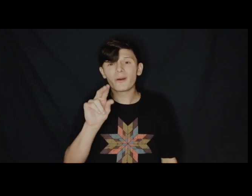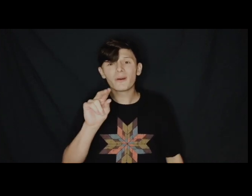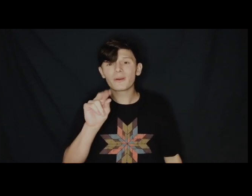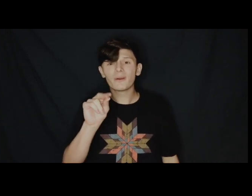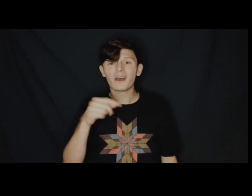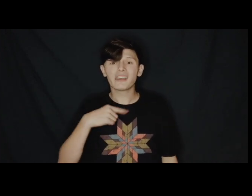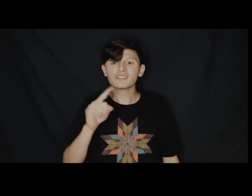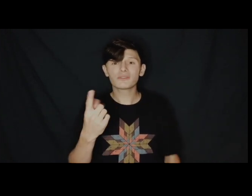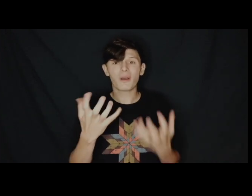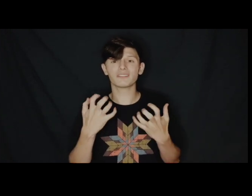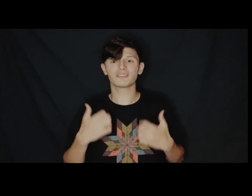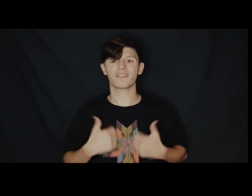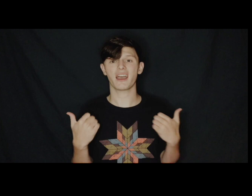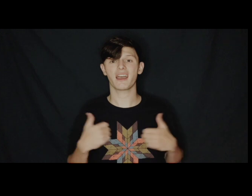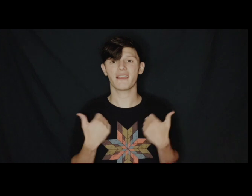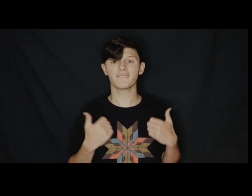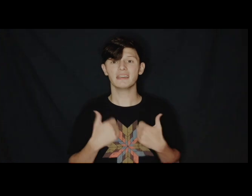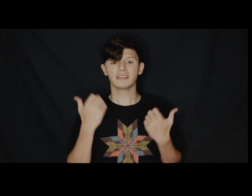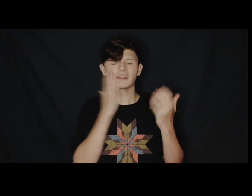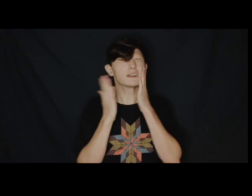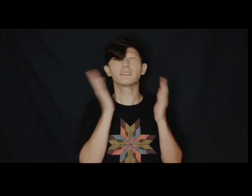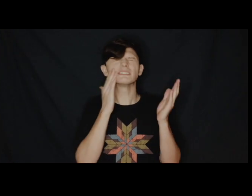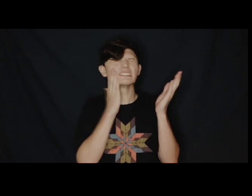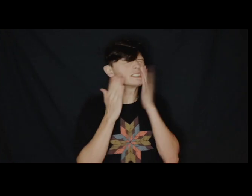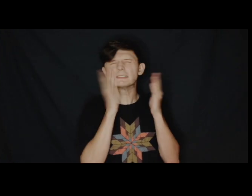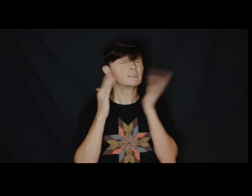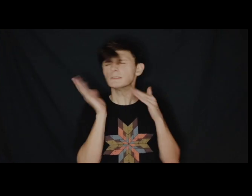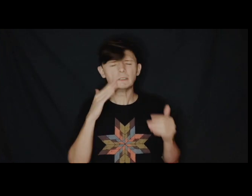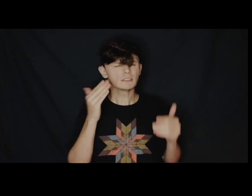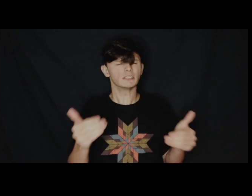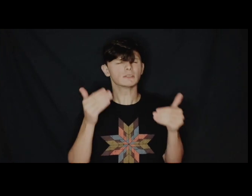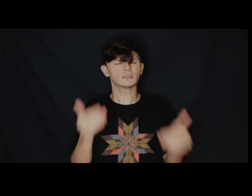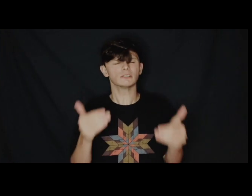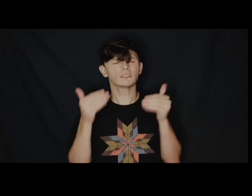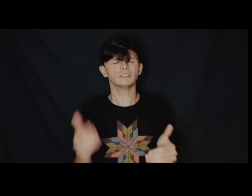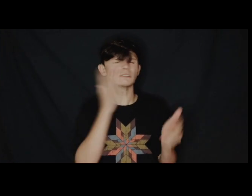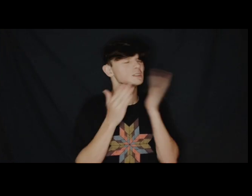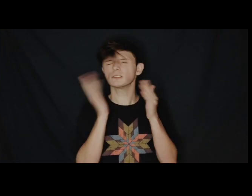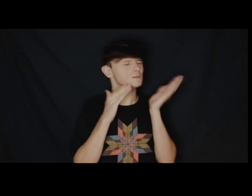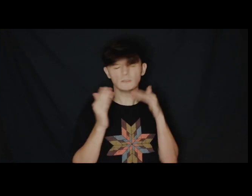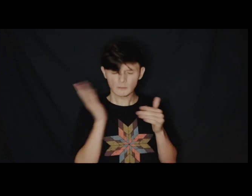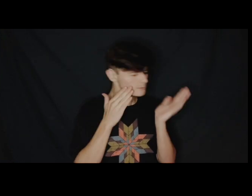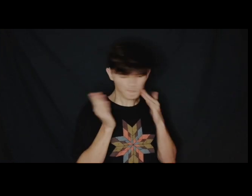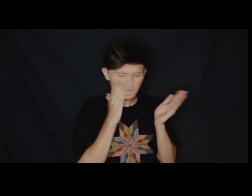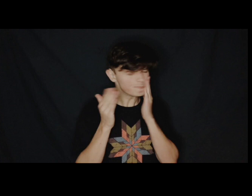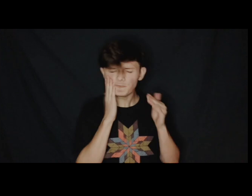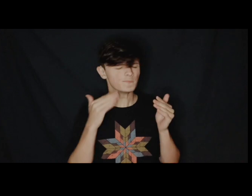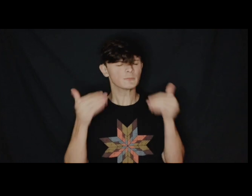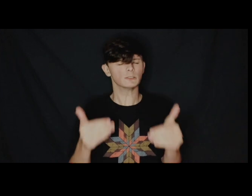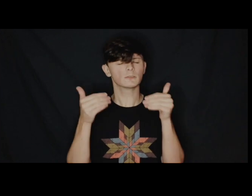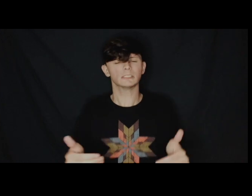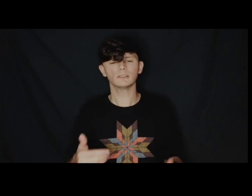special, no, no, I just wanna survive. Come on, come on, go, go. Come on,